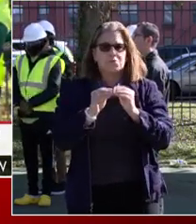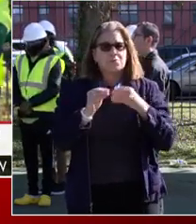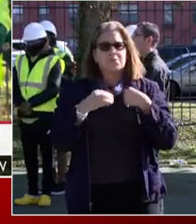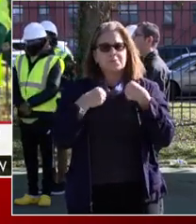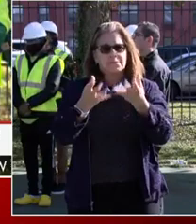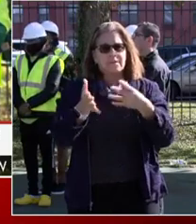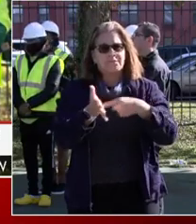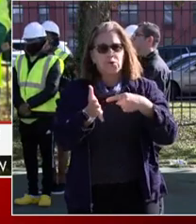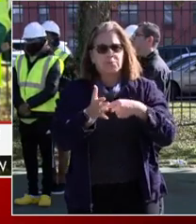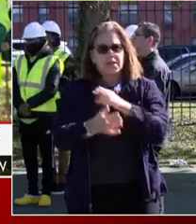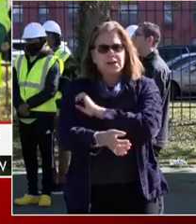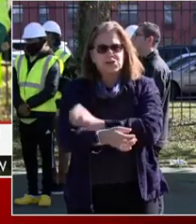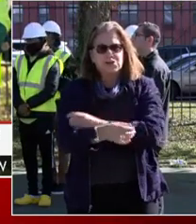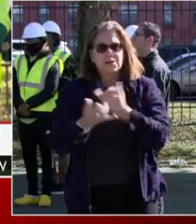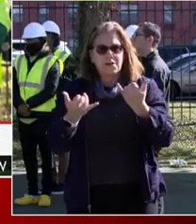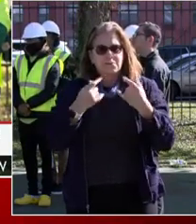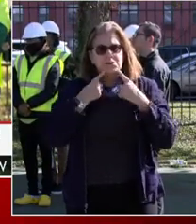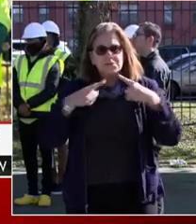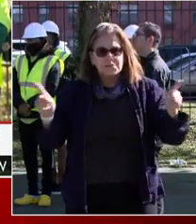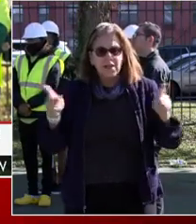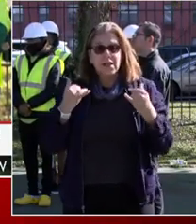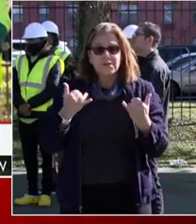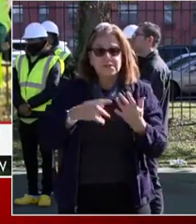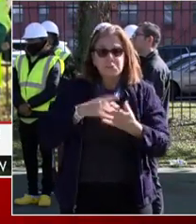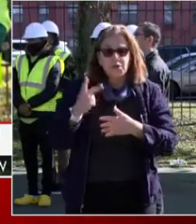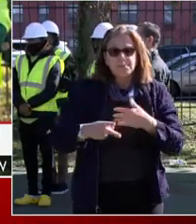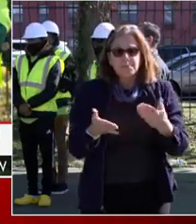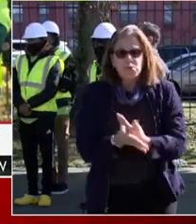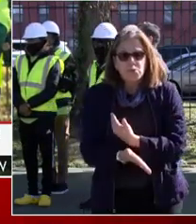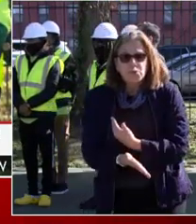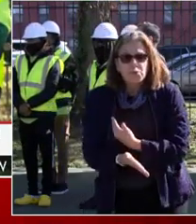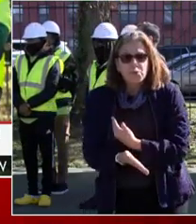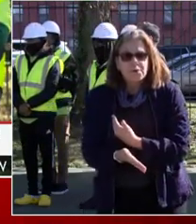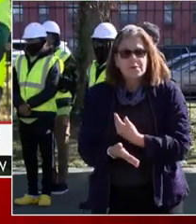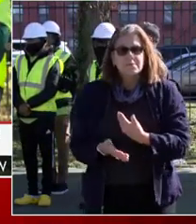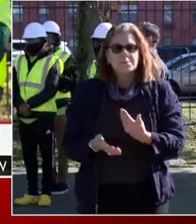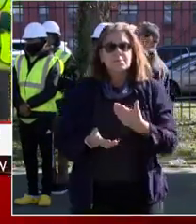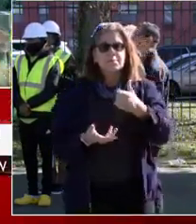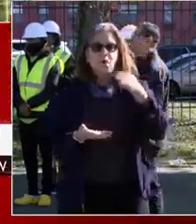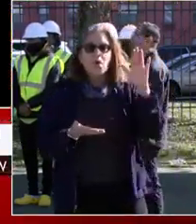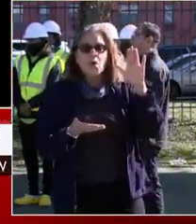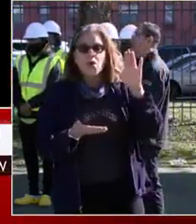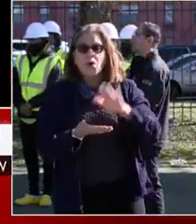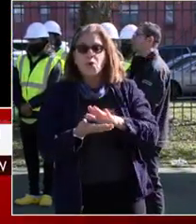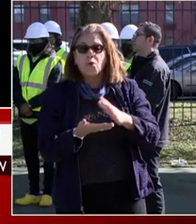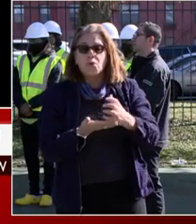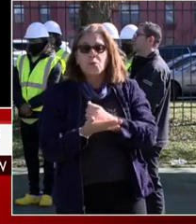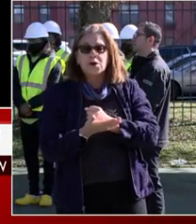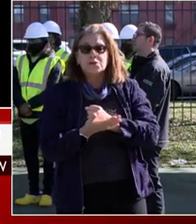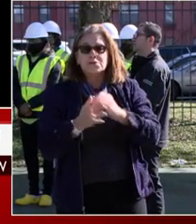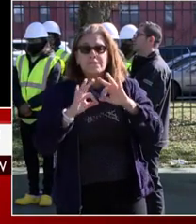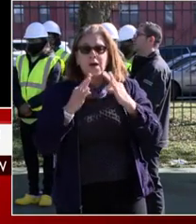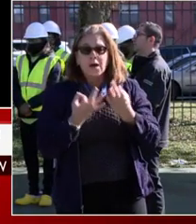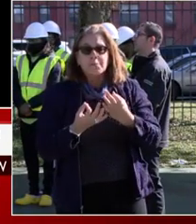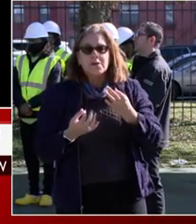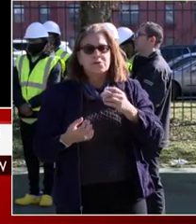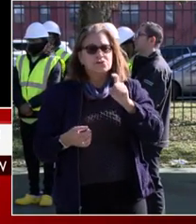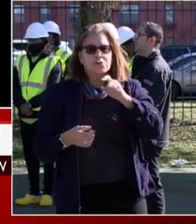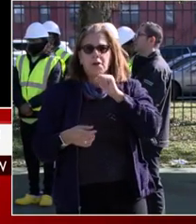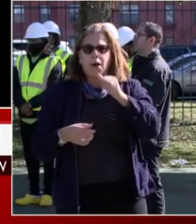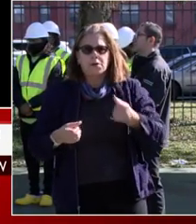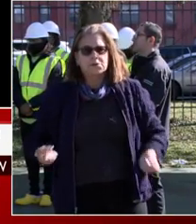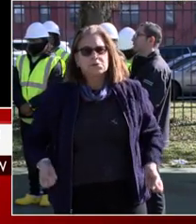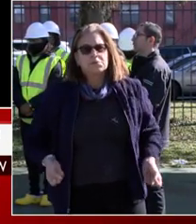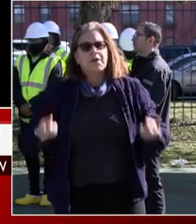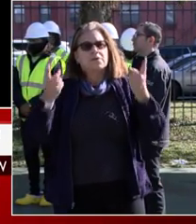regard. We operate with the belief that no low-income family should spend more than 3% of their income on energy